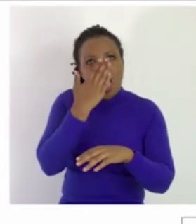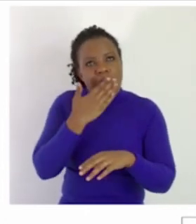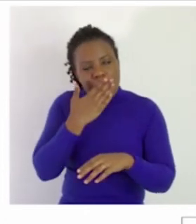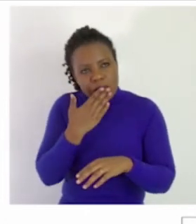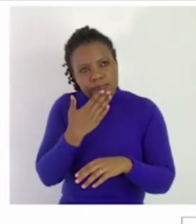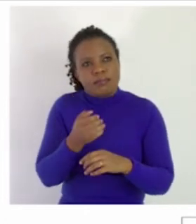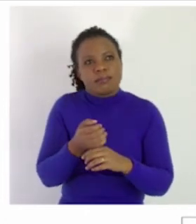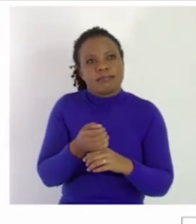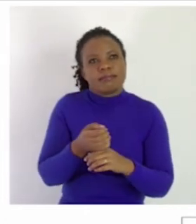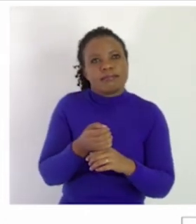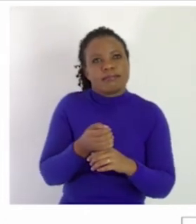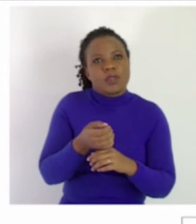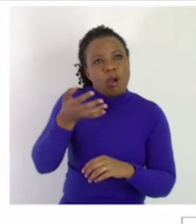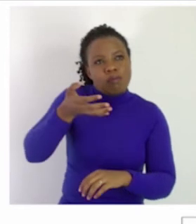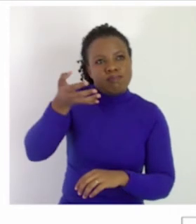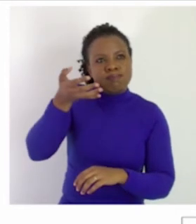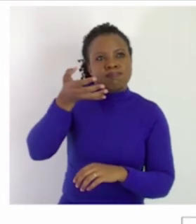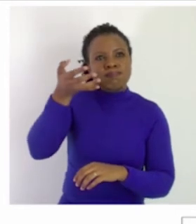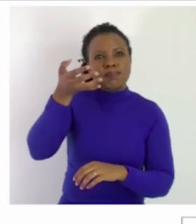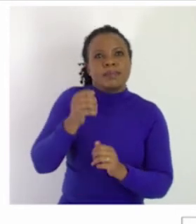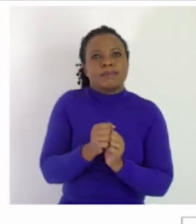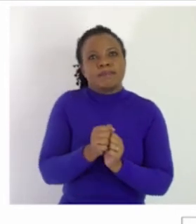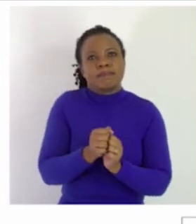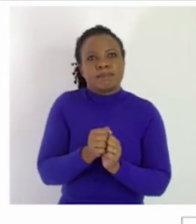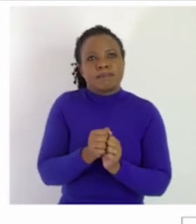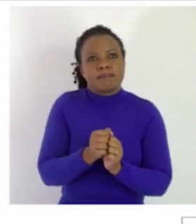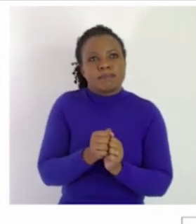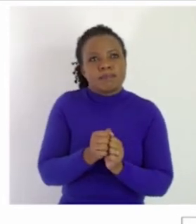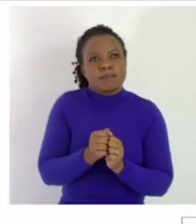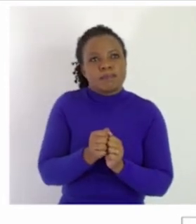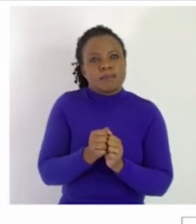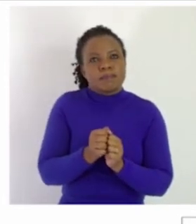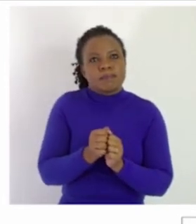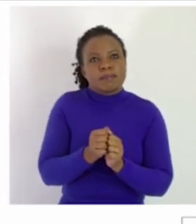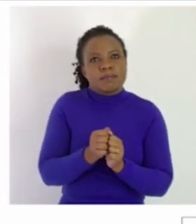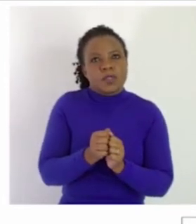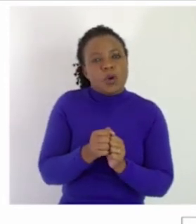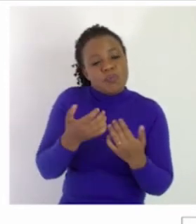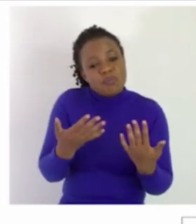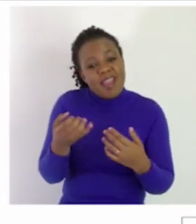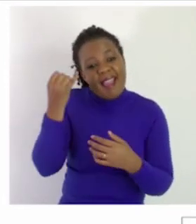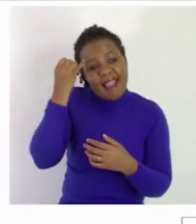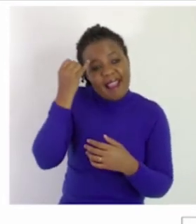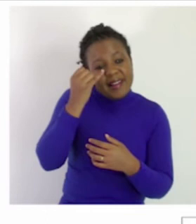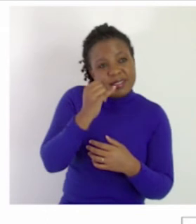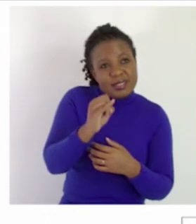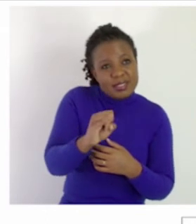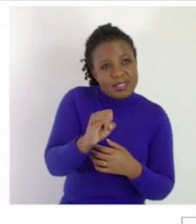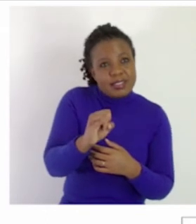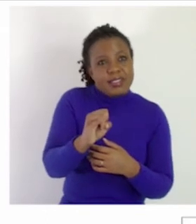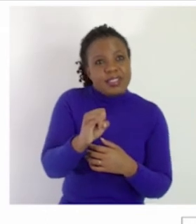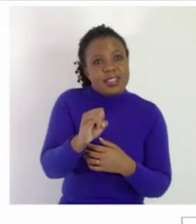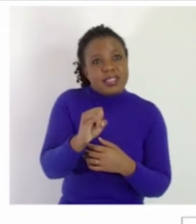sugar or smoke. And abstract ideas or